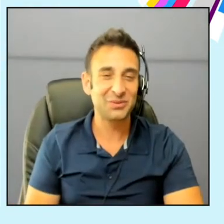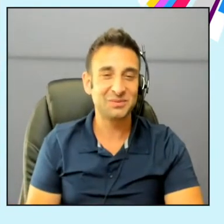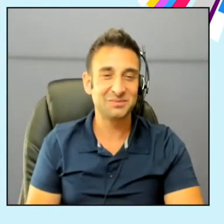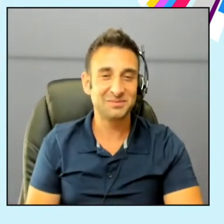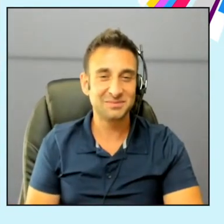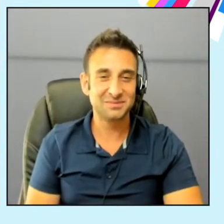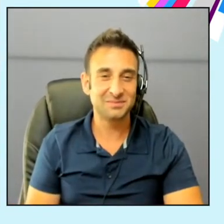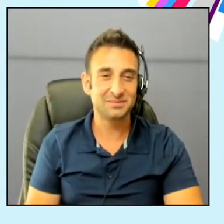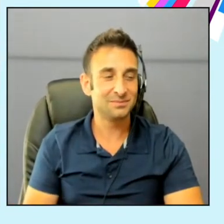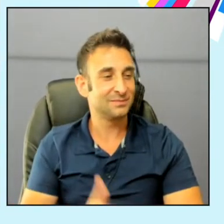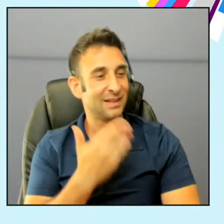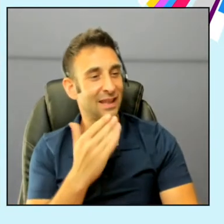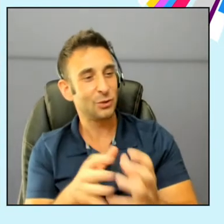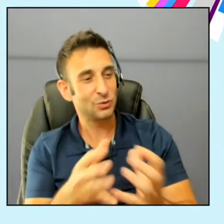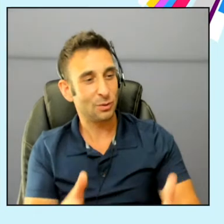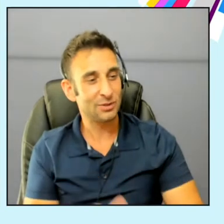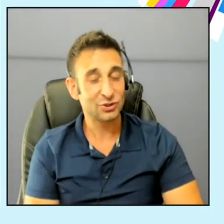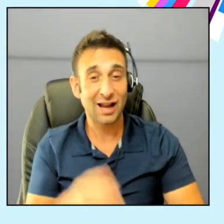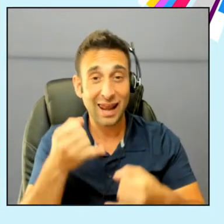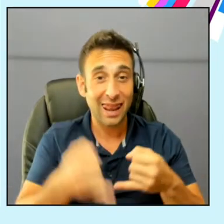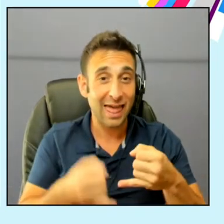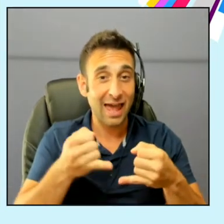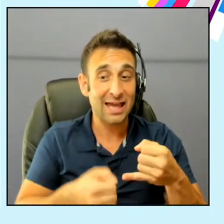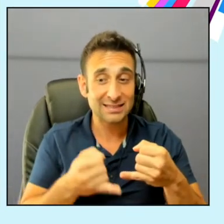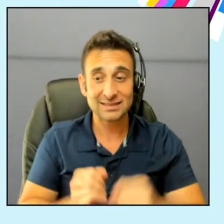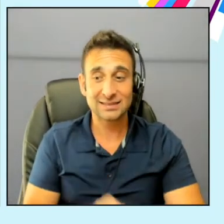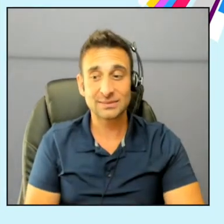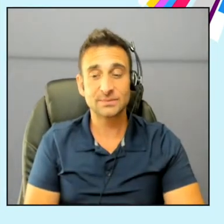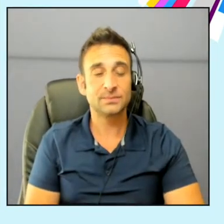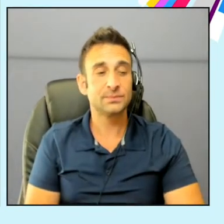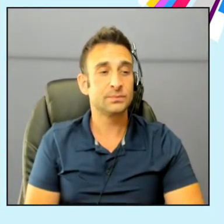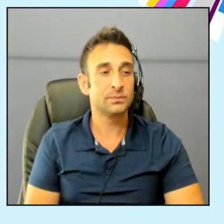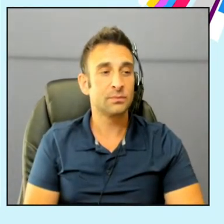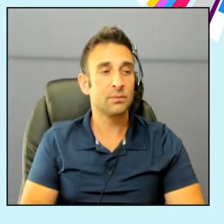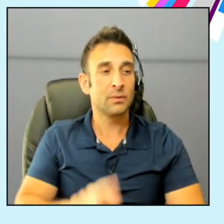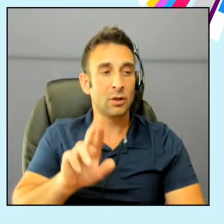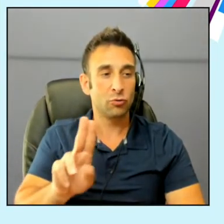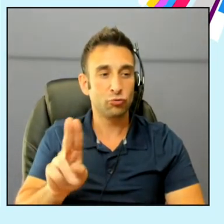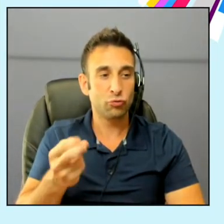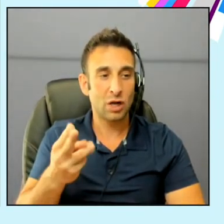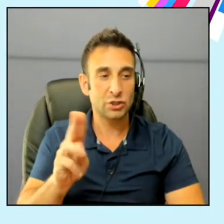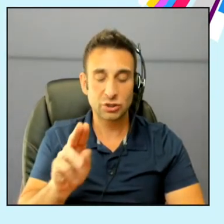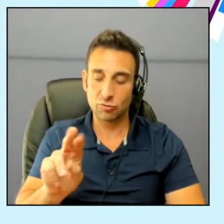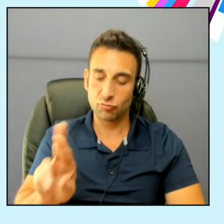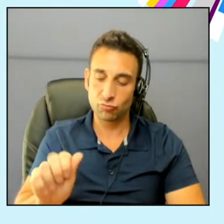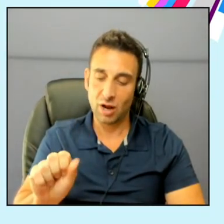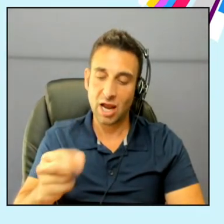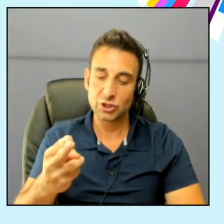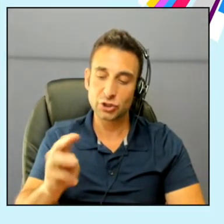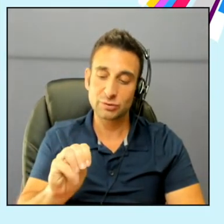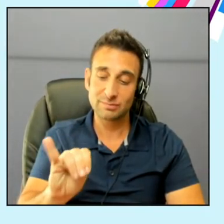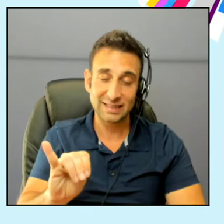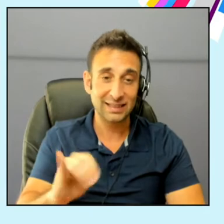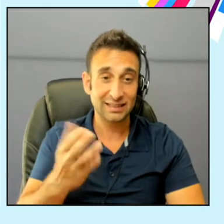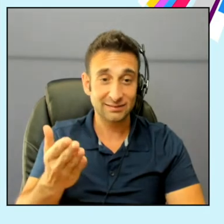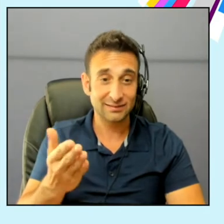Thank you so much. And last but not least, Rashmi, we welcome your thoughts on how we can build